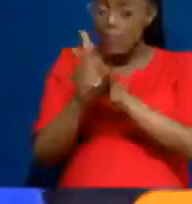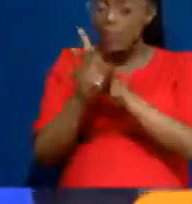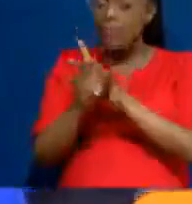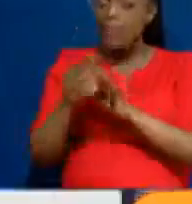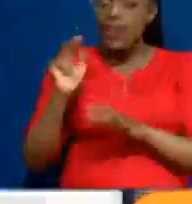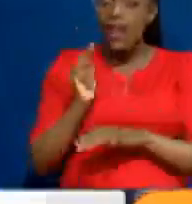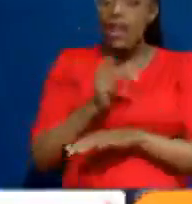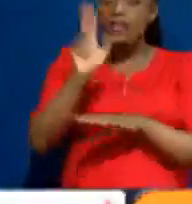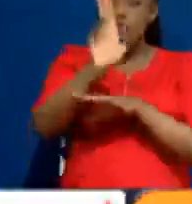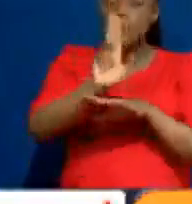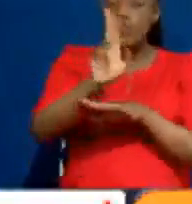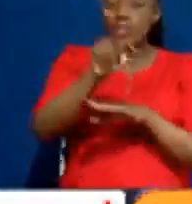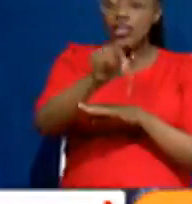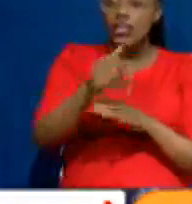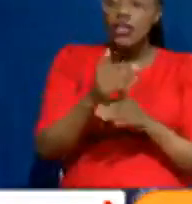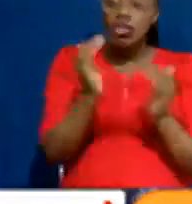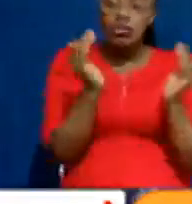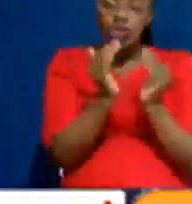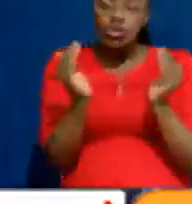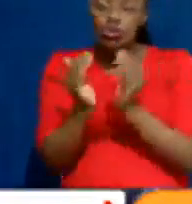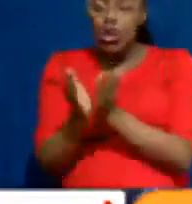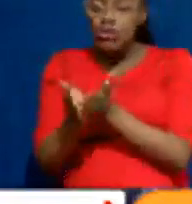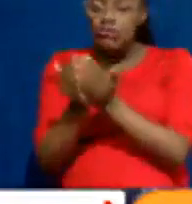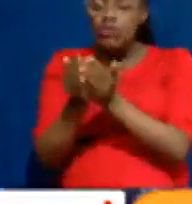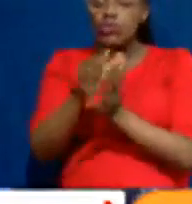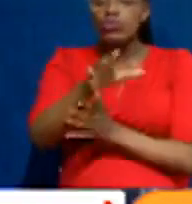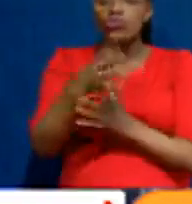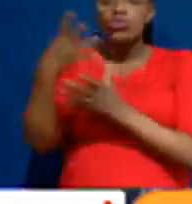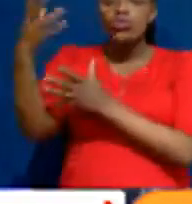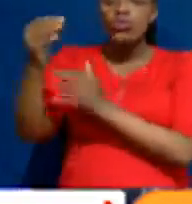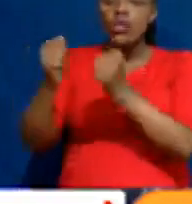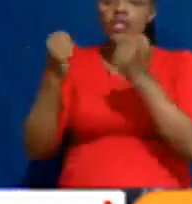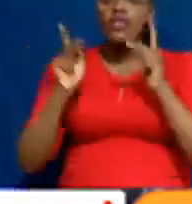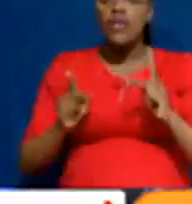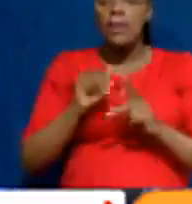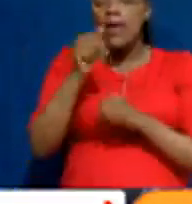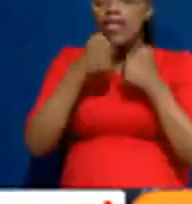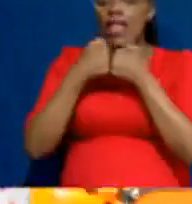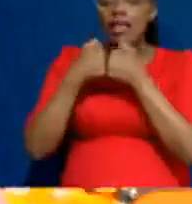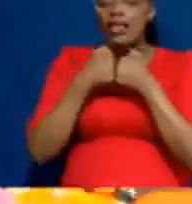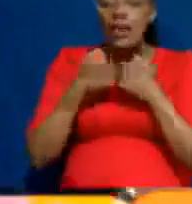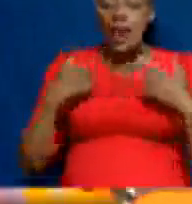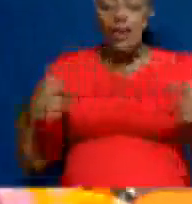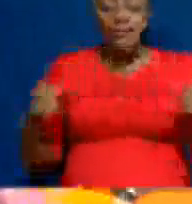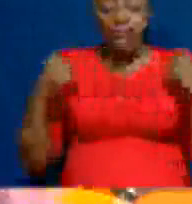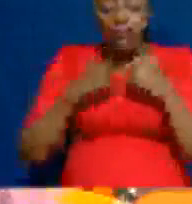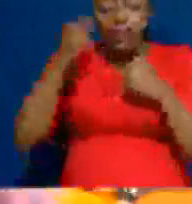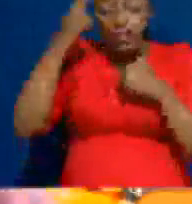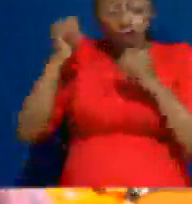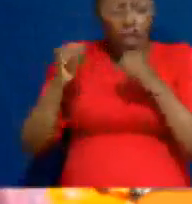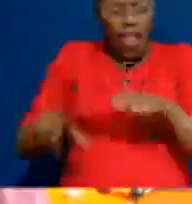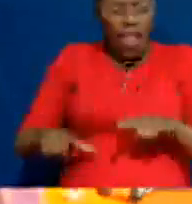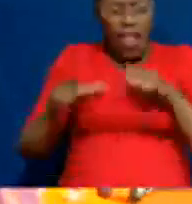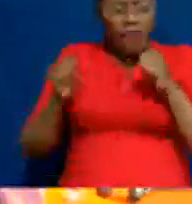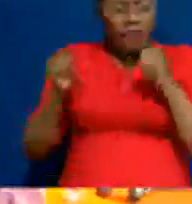we use these small canoes to go and rescue such people. And another challenge is life saver jacket. Tunaweza kuomba